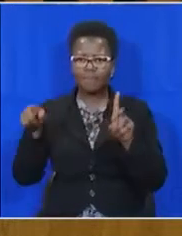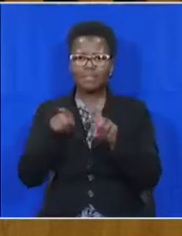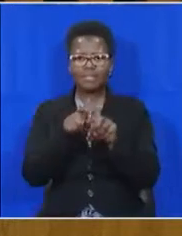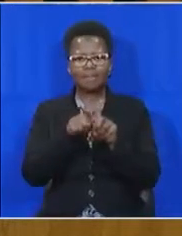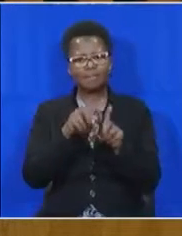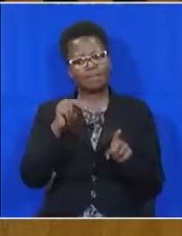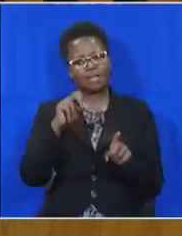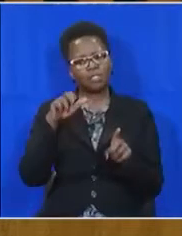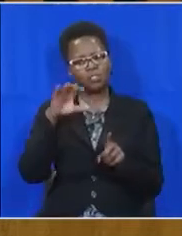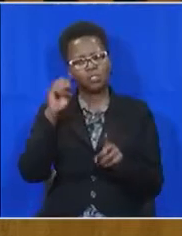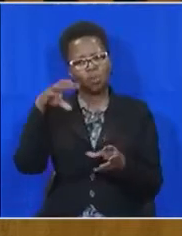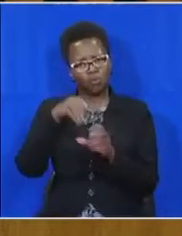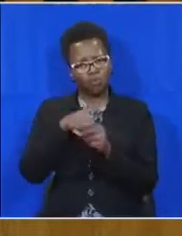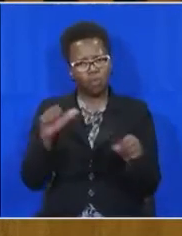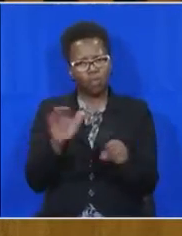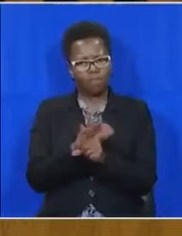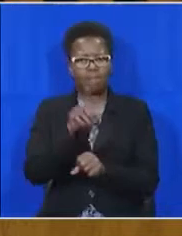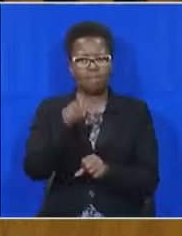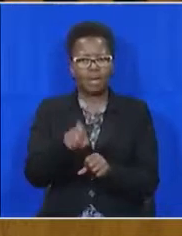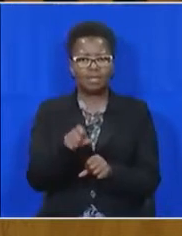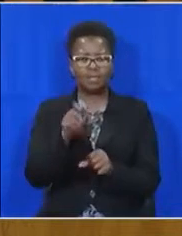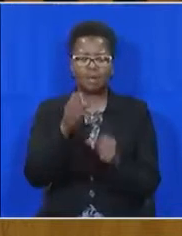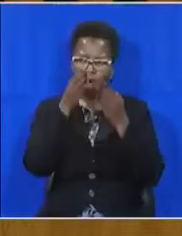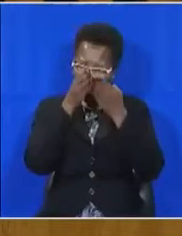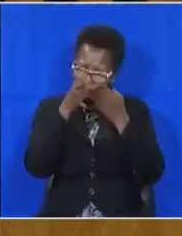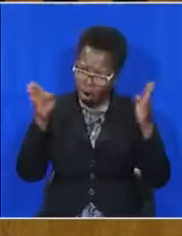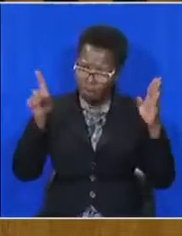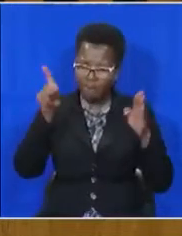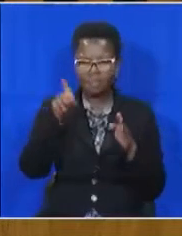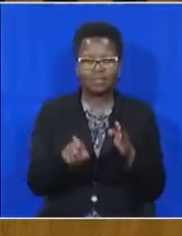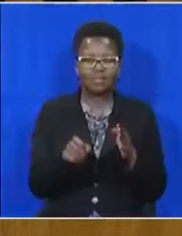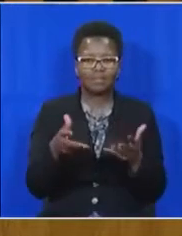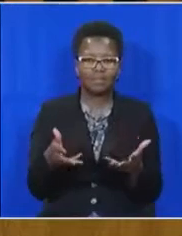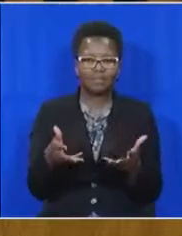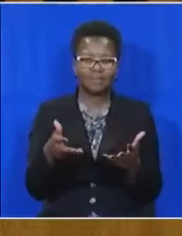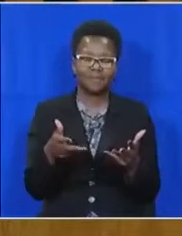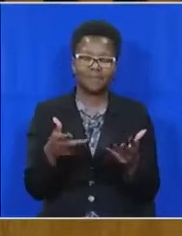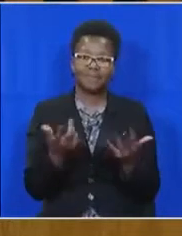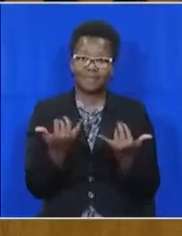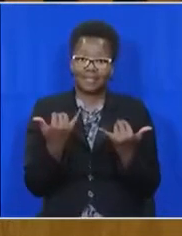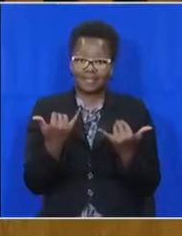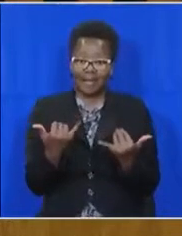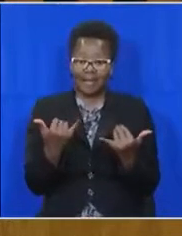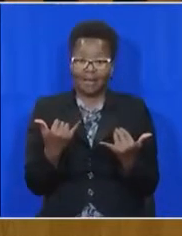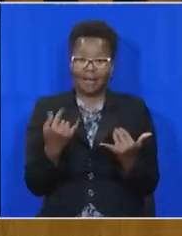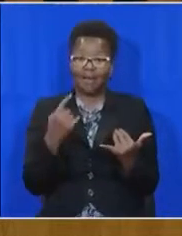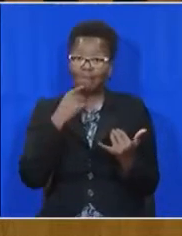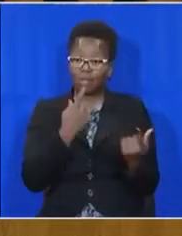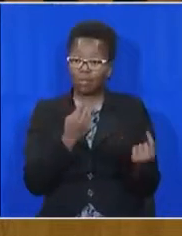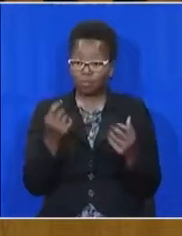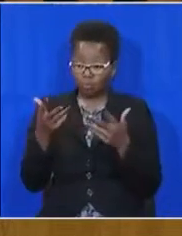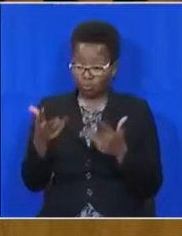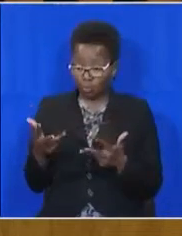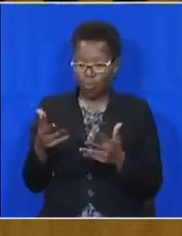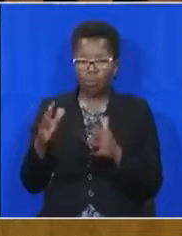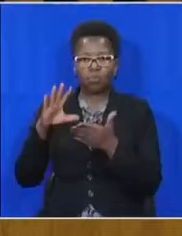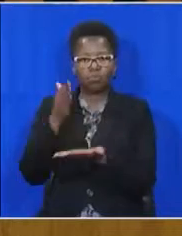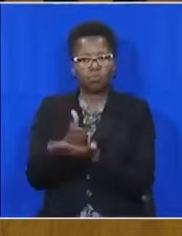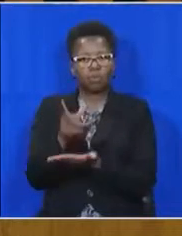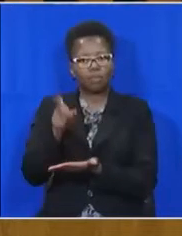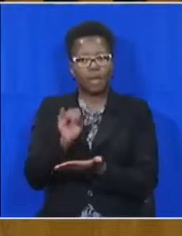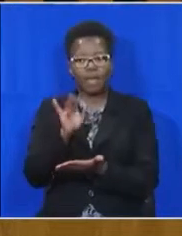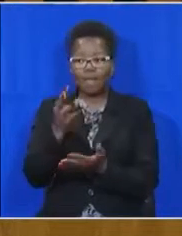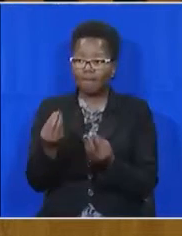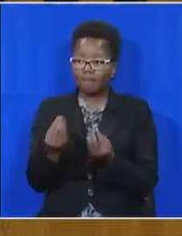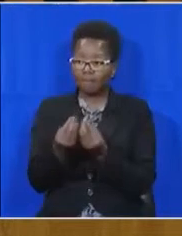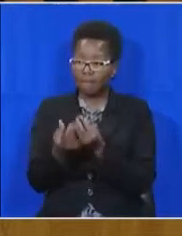and it should be completely transparent about its operations. It should have the power to stop bad practices and should be able to shut down operations